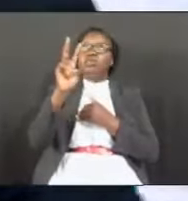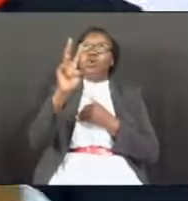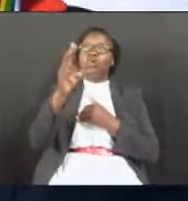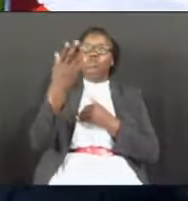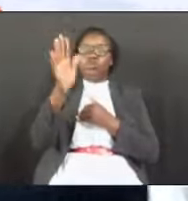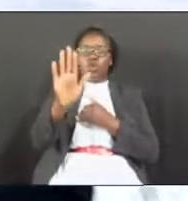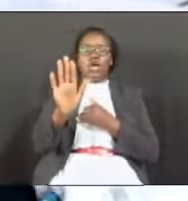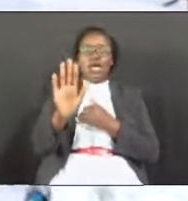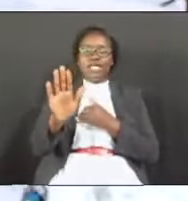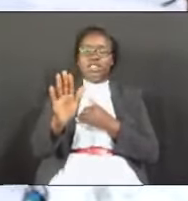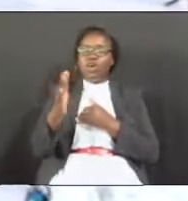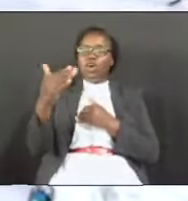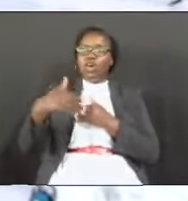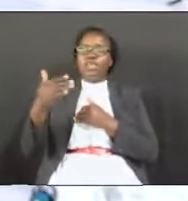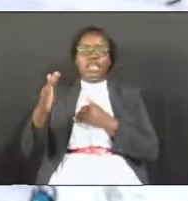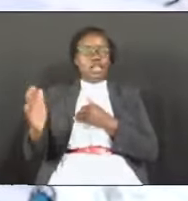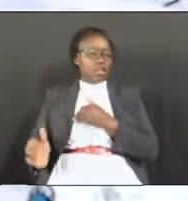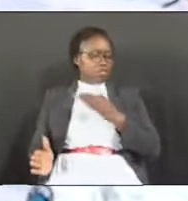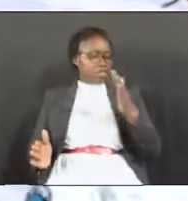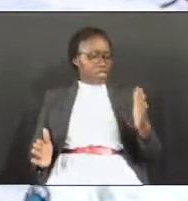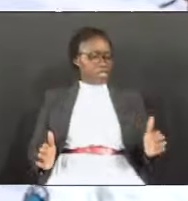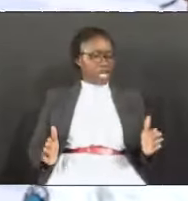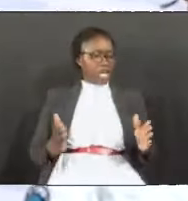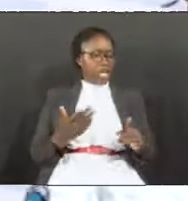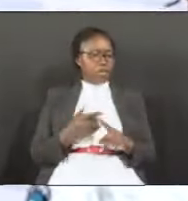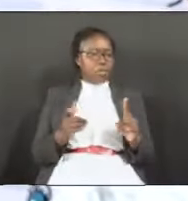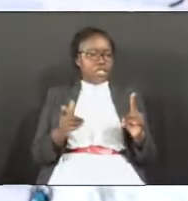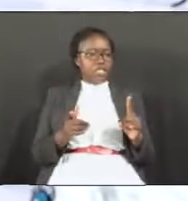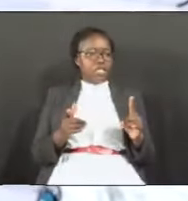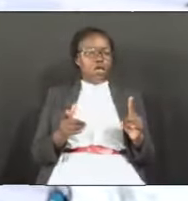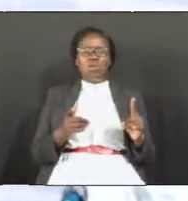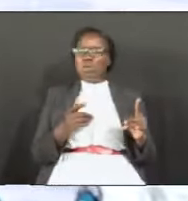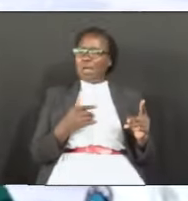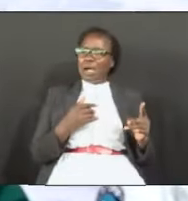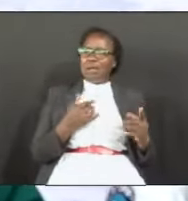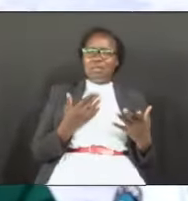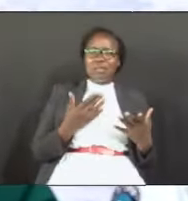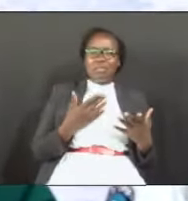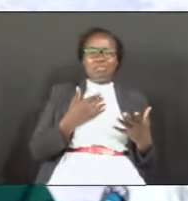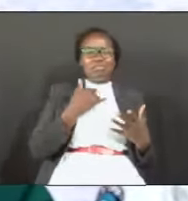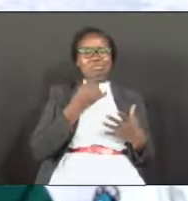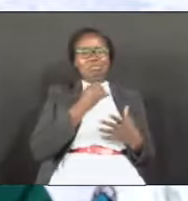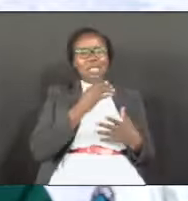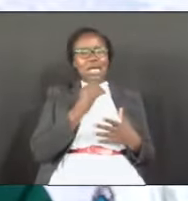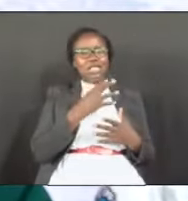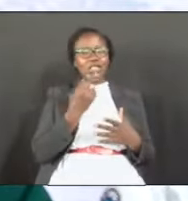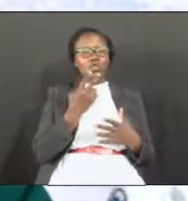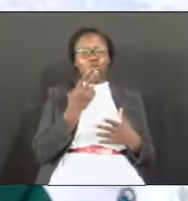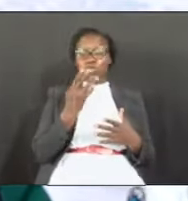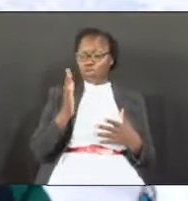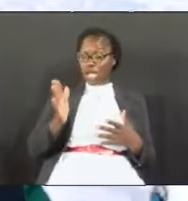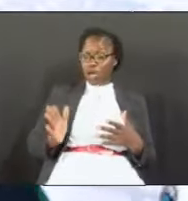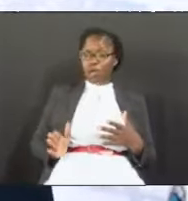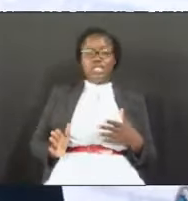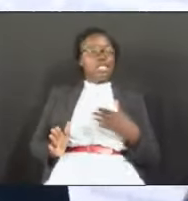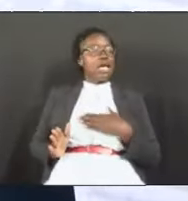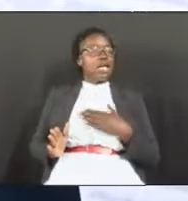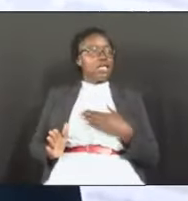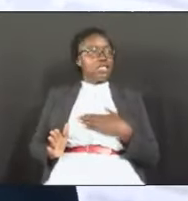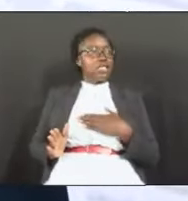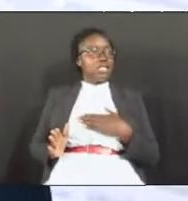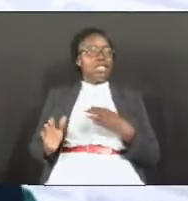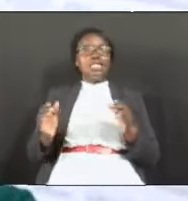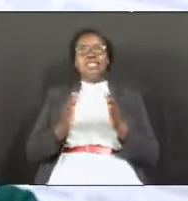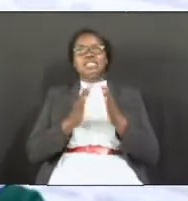from every side, but we are not giving up. For who is on our side is